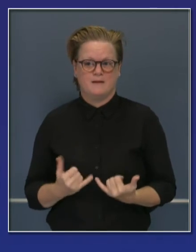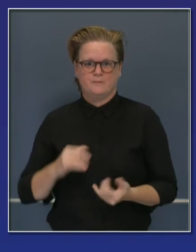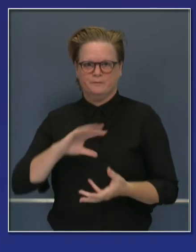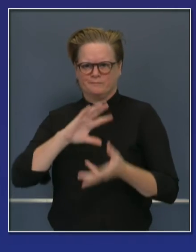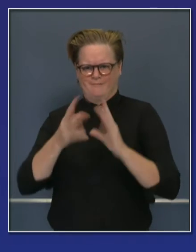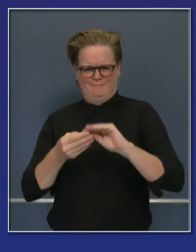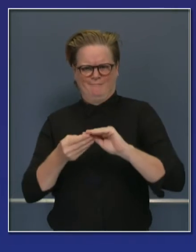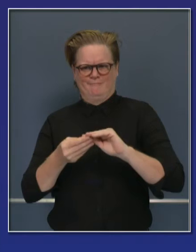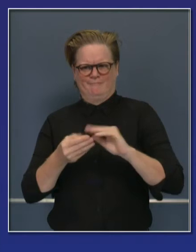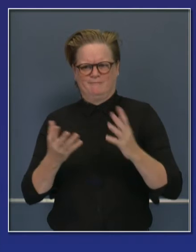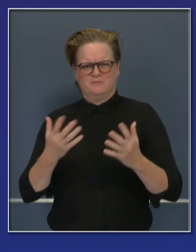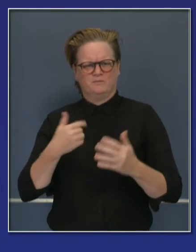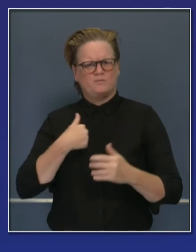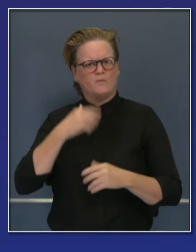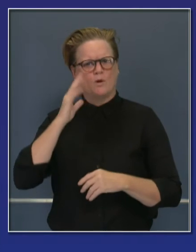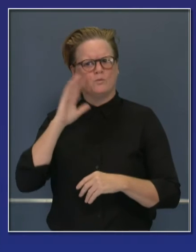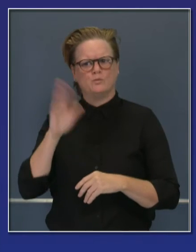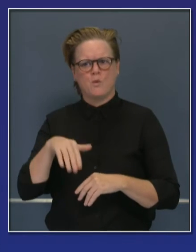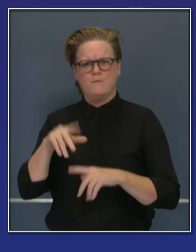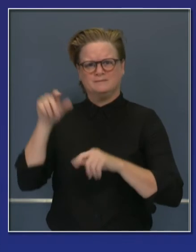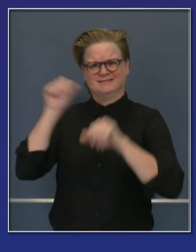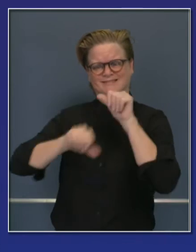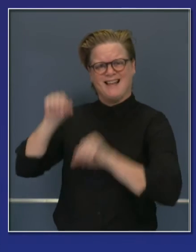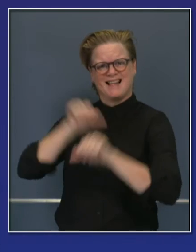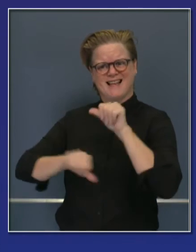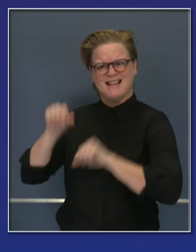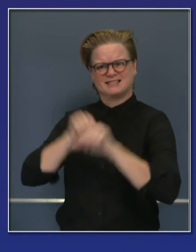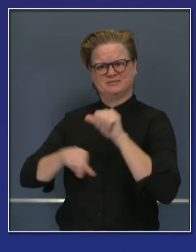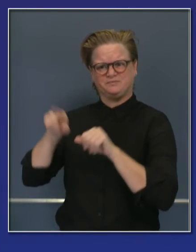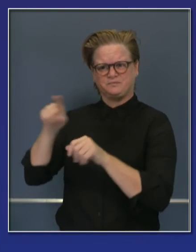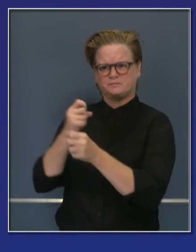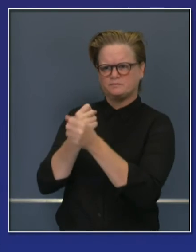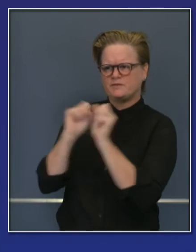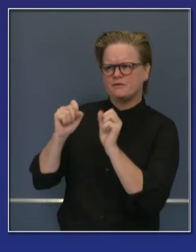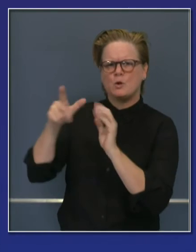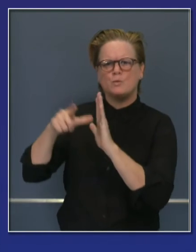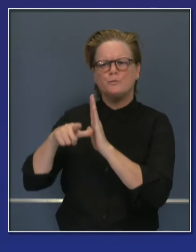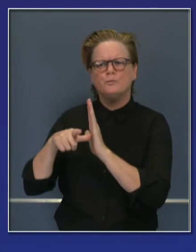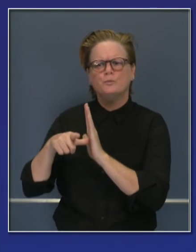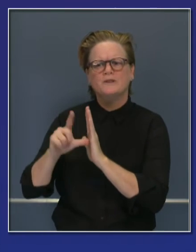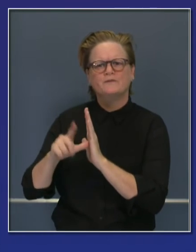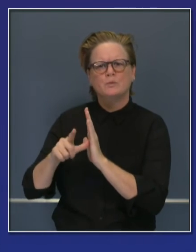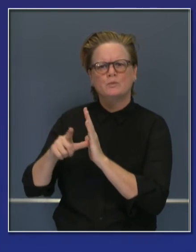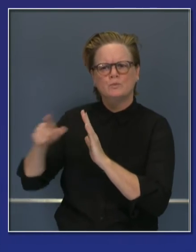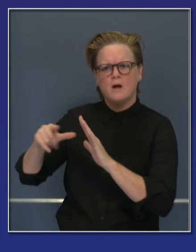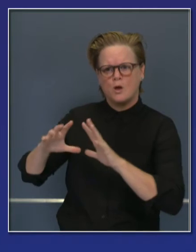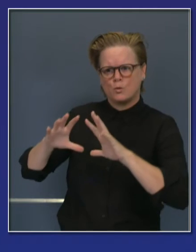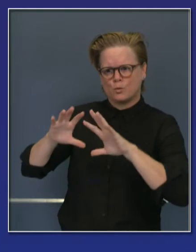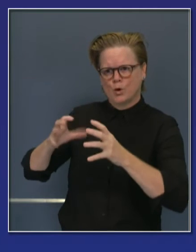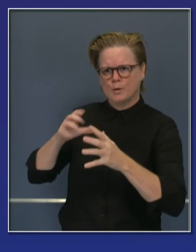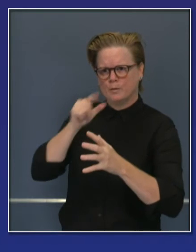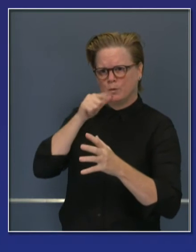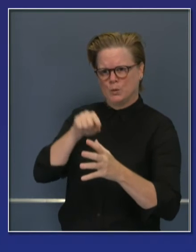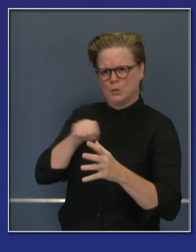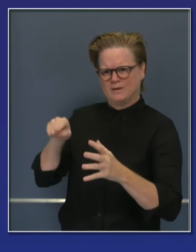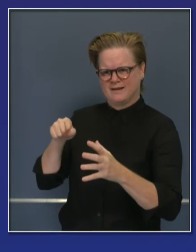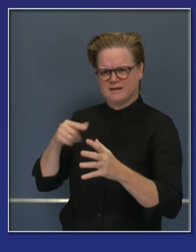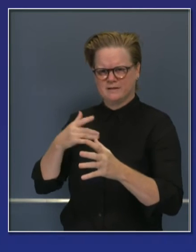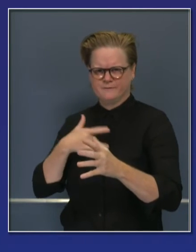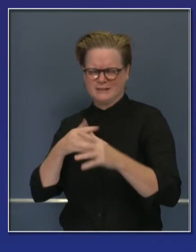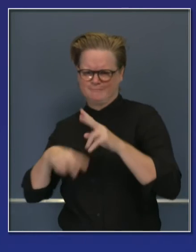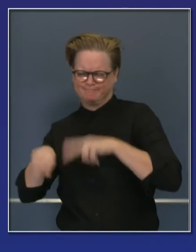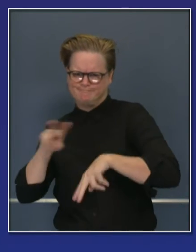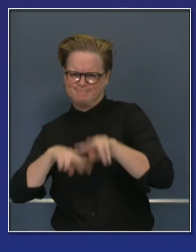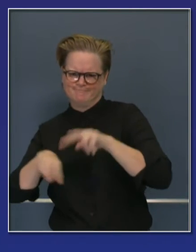is the Scientific Safety Review Committee that we put together not only as a state, but in partnership with